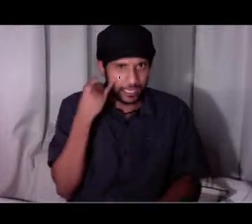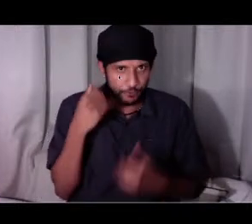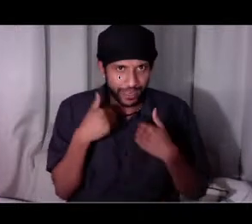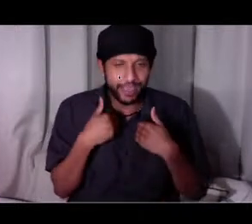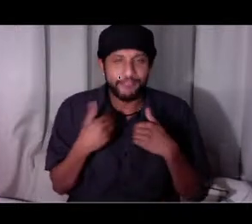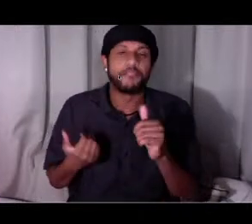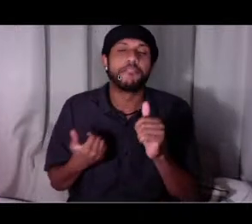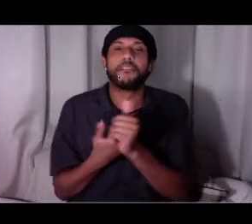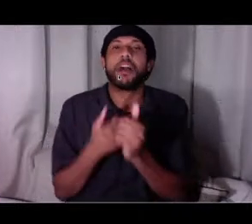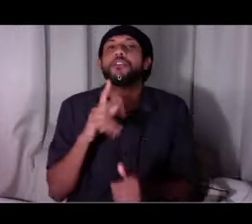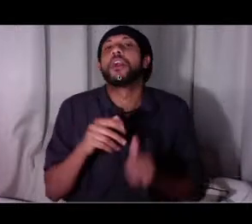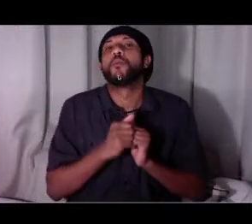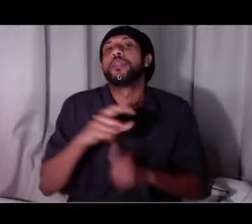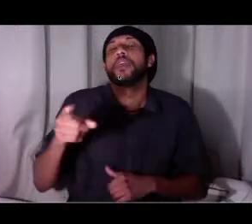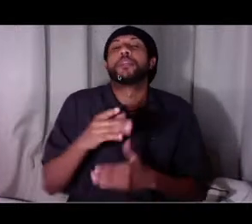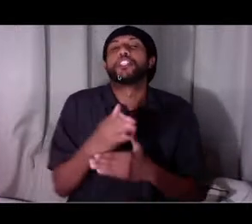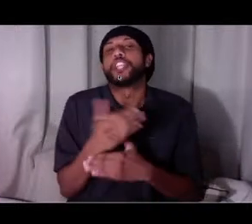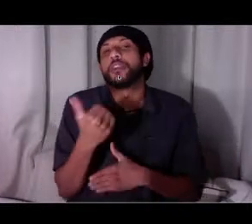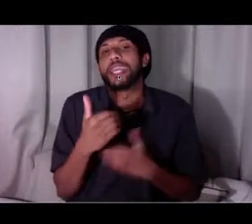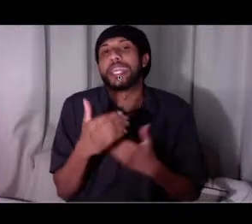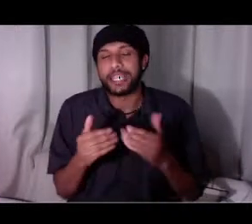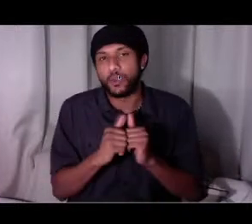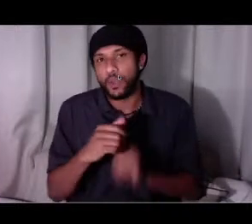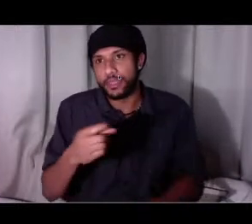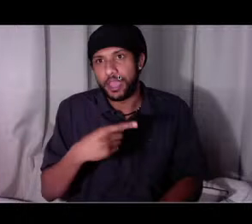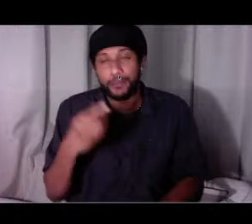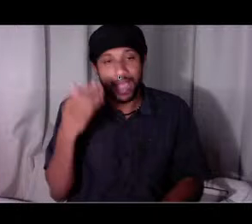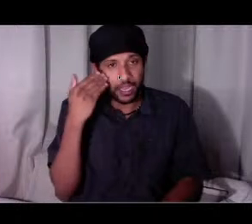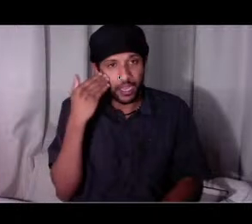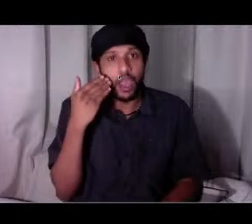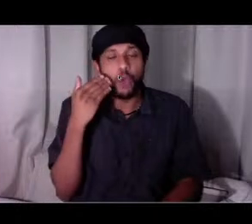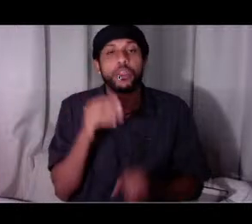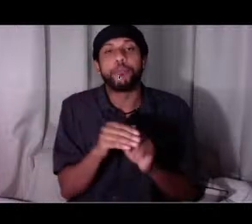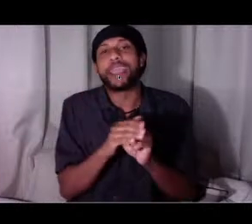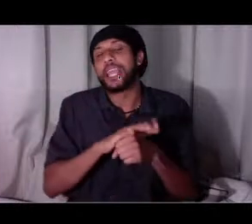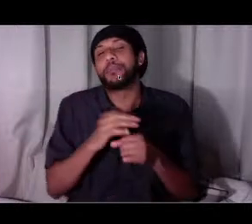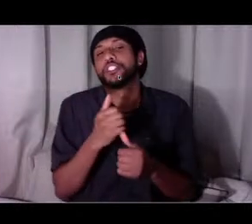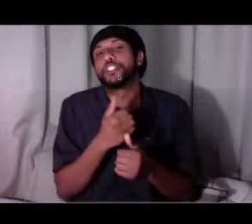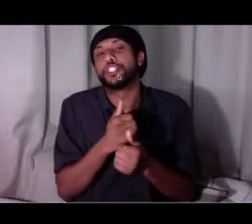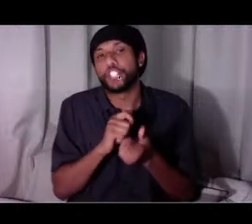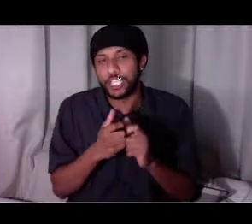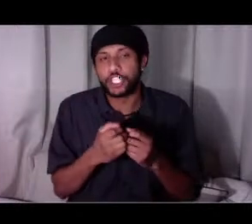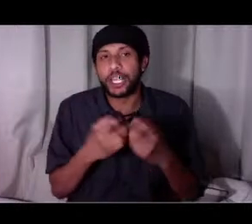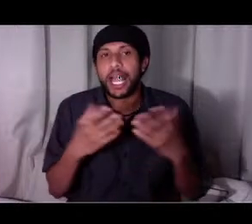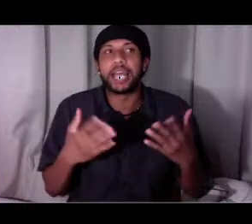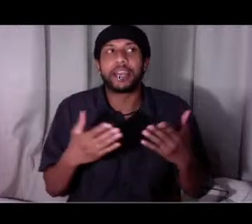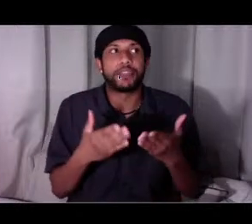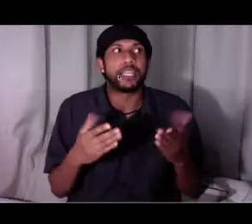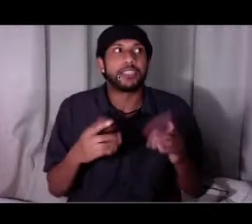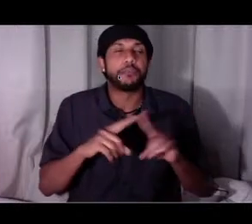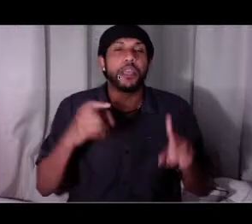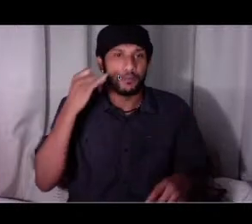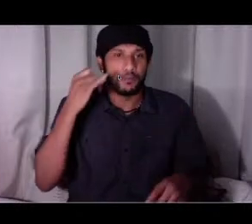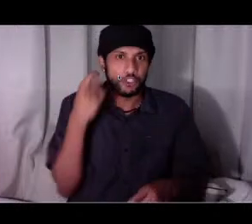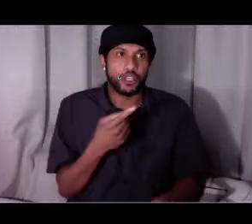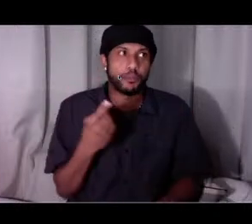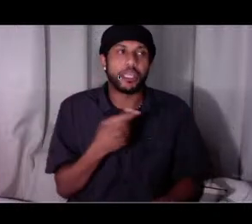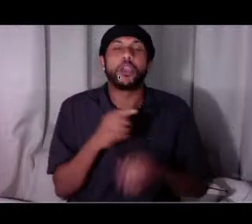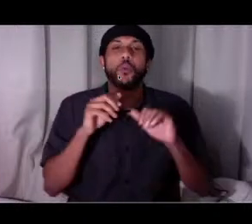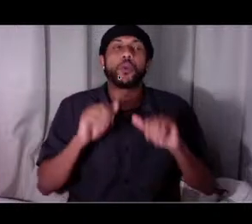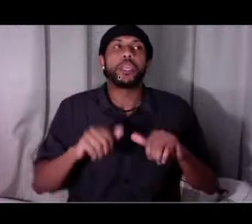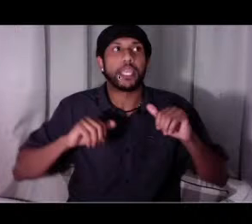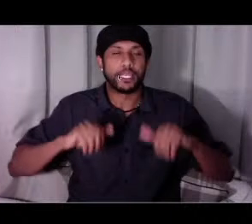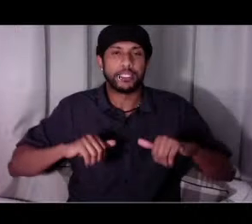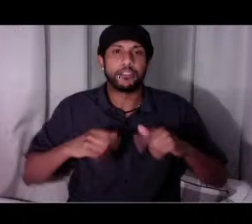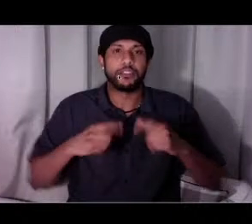followed up with them and shared anything with them I know the pandemics changed a lot of things but if there was something that we could uh maybe something